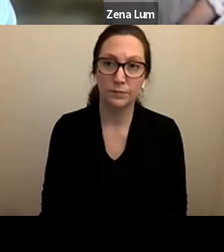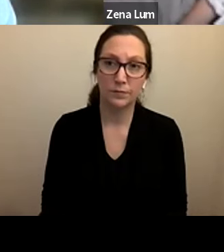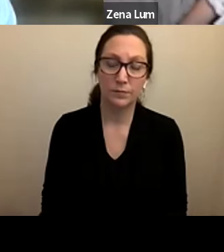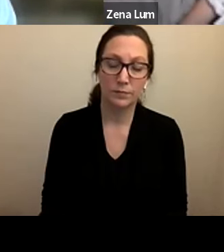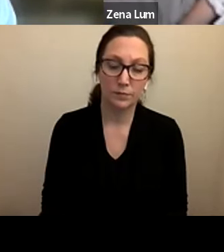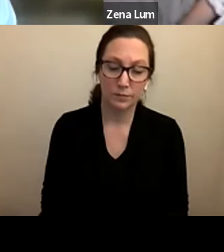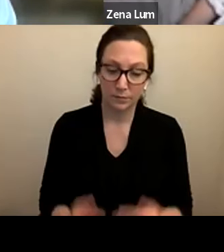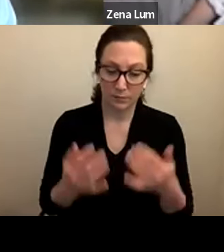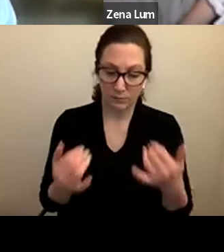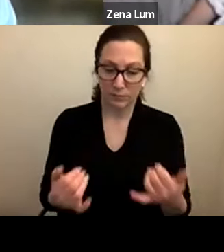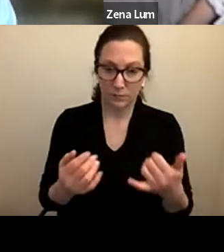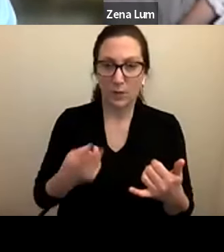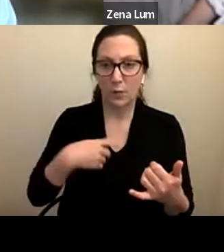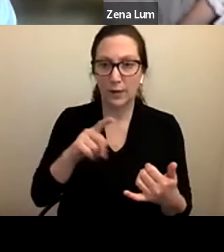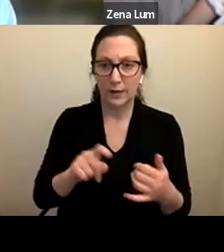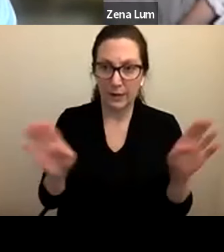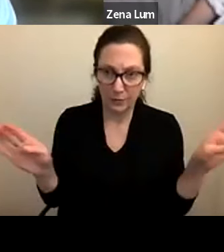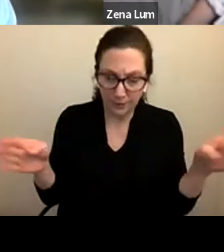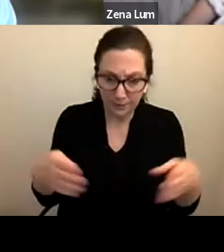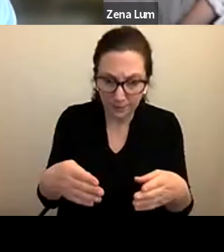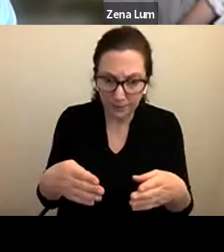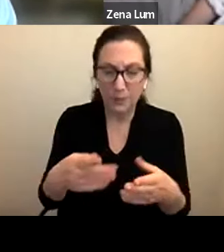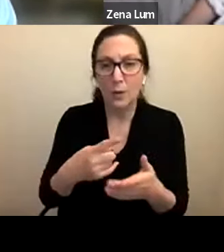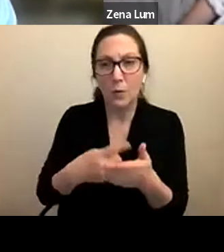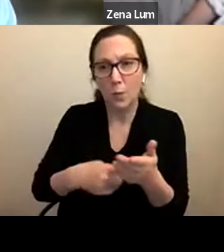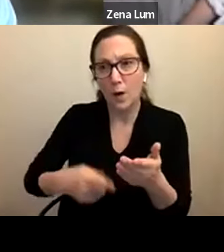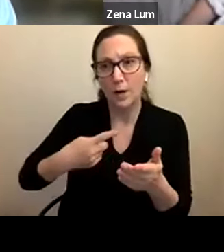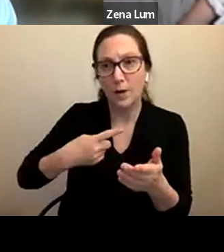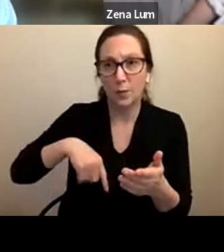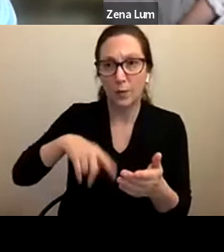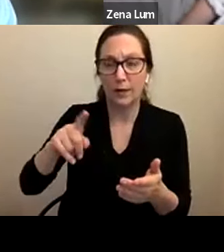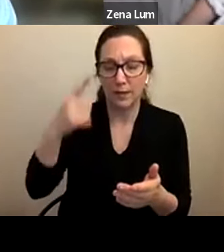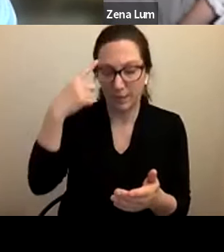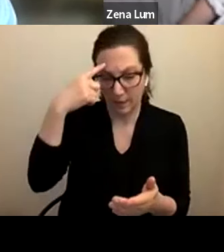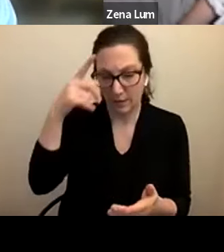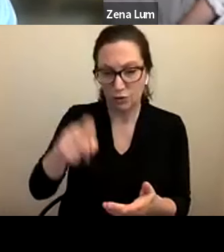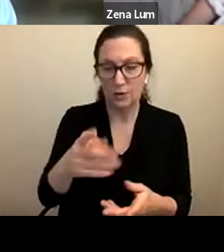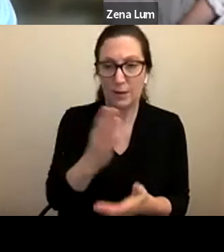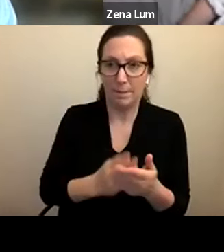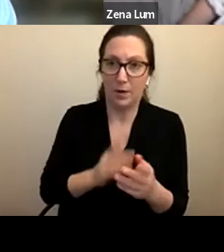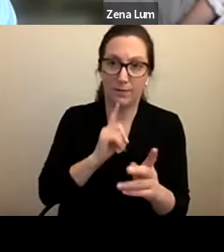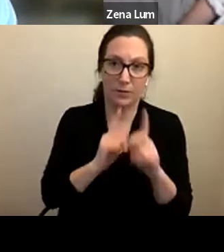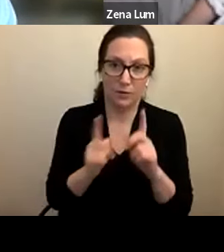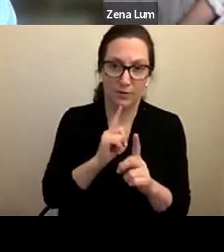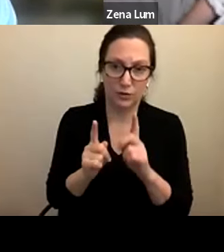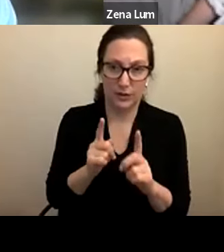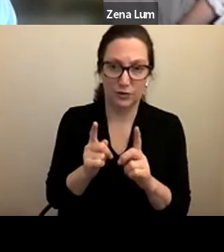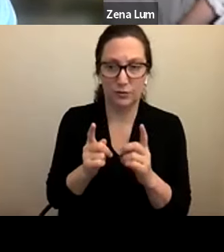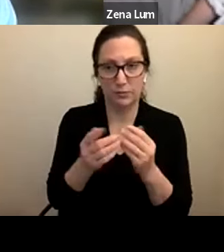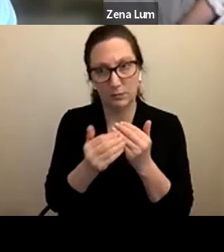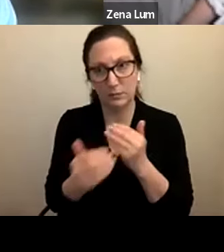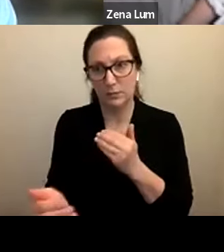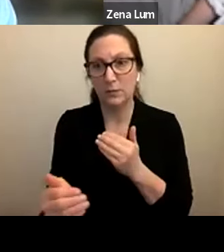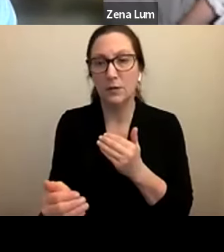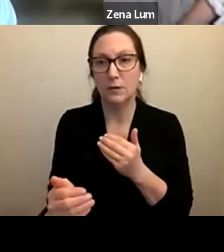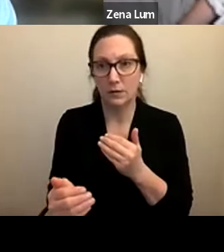is that we think should be part and parcel of the conversation moving up to a